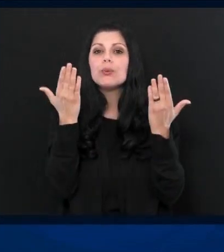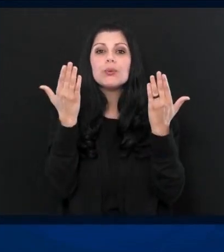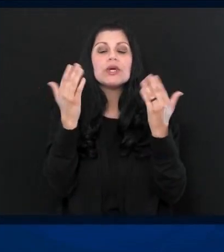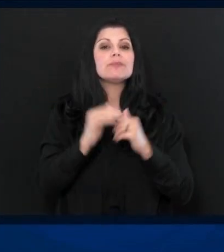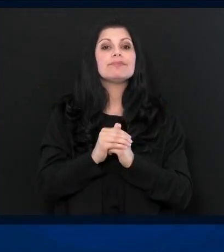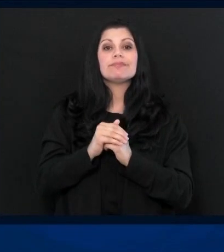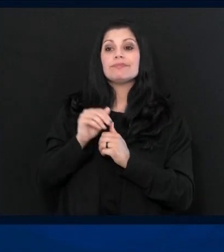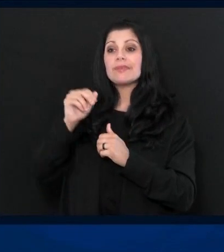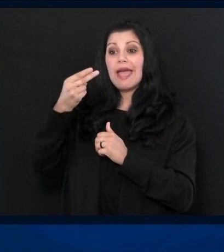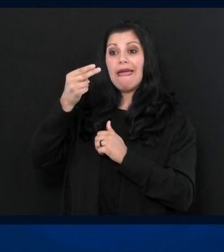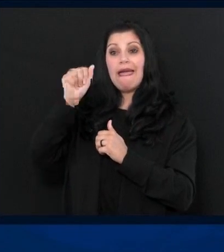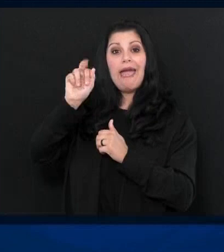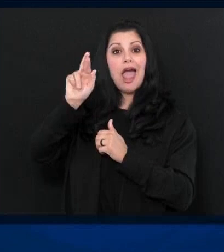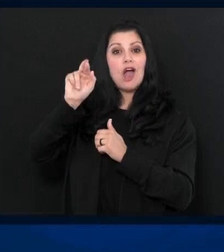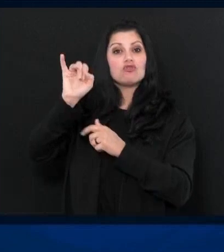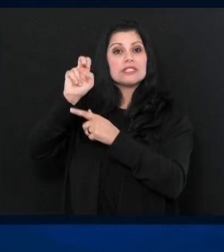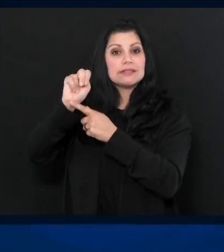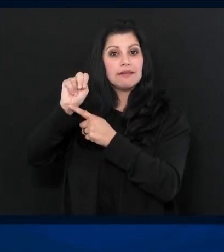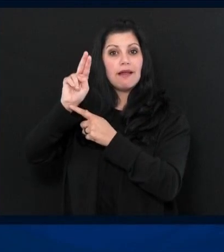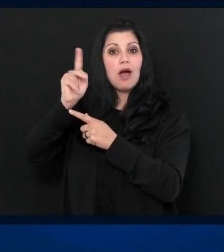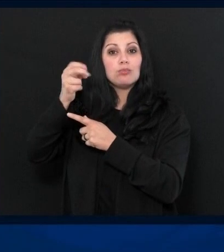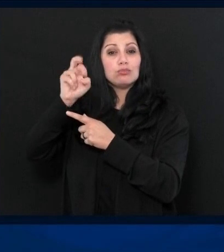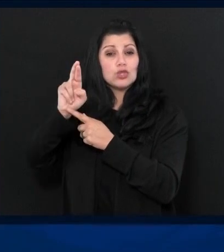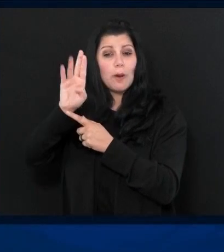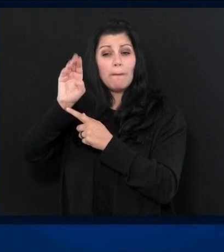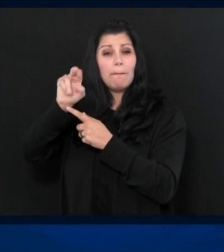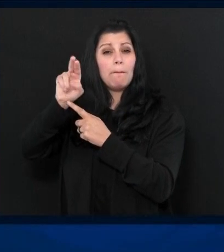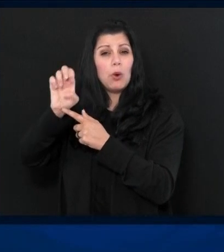and Boone County in the orange.